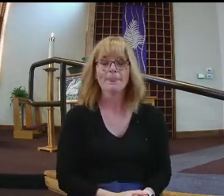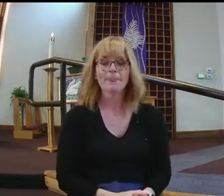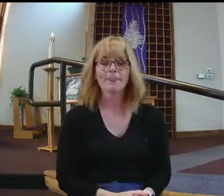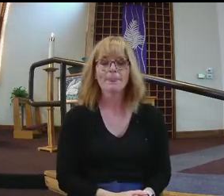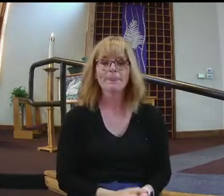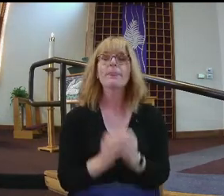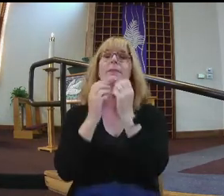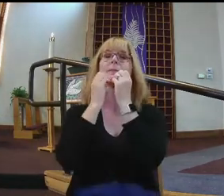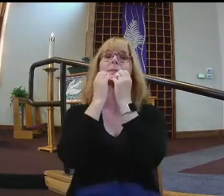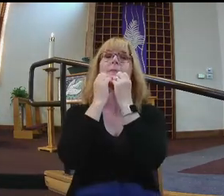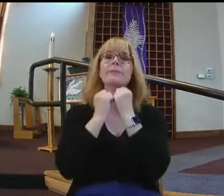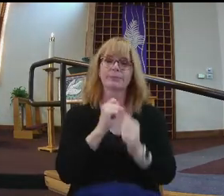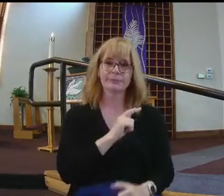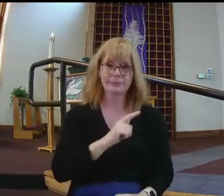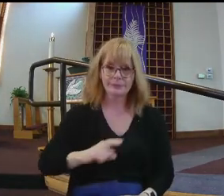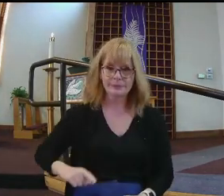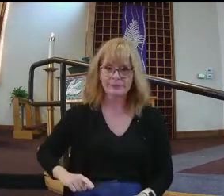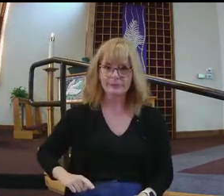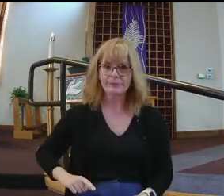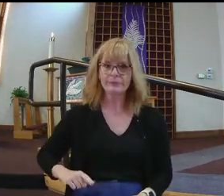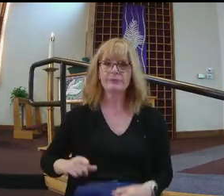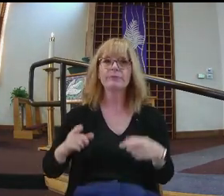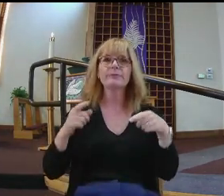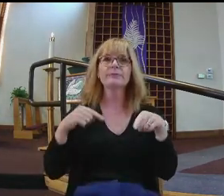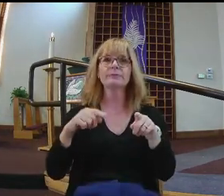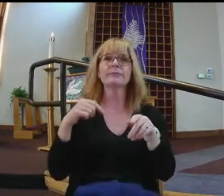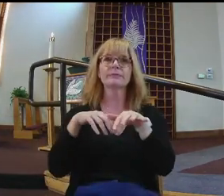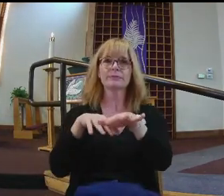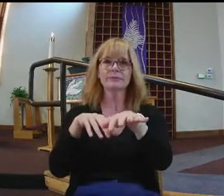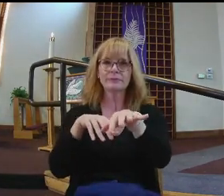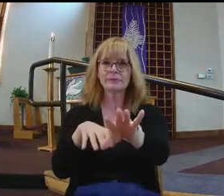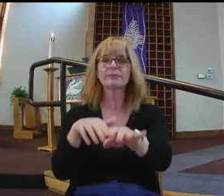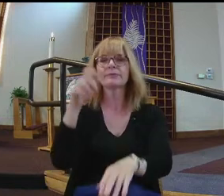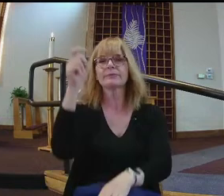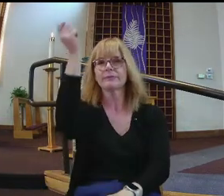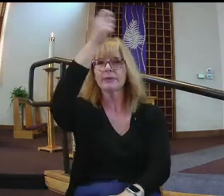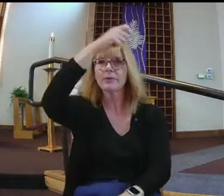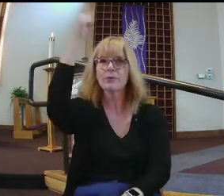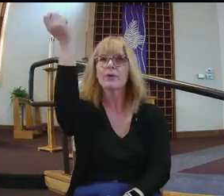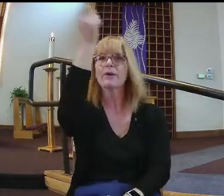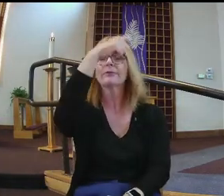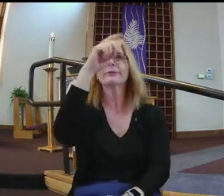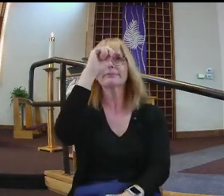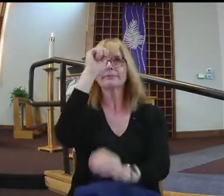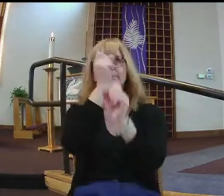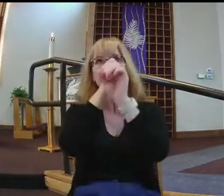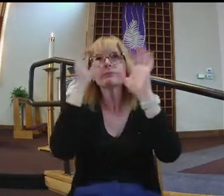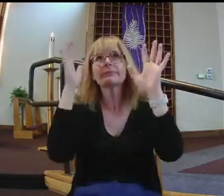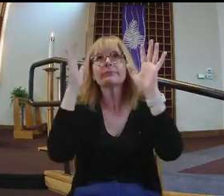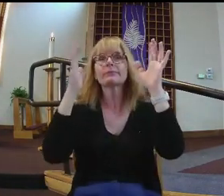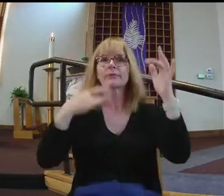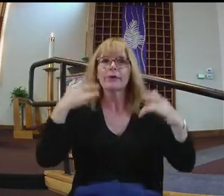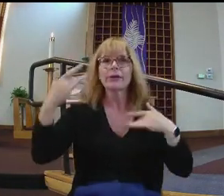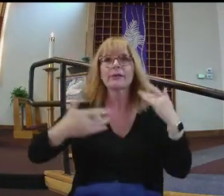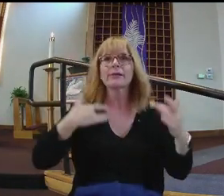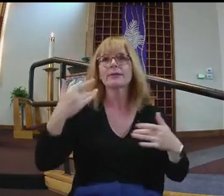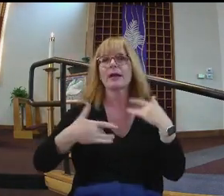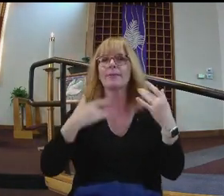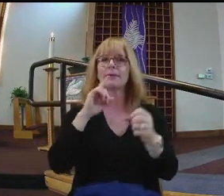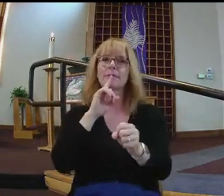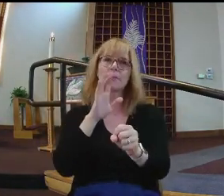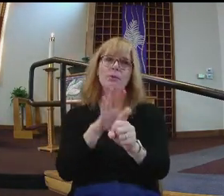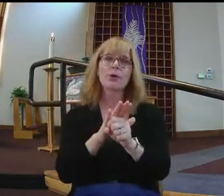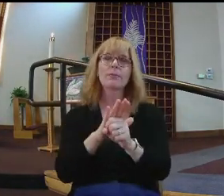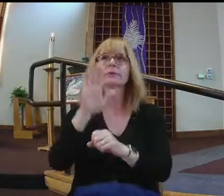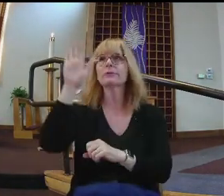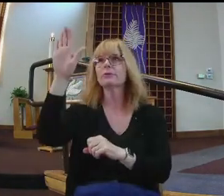Gracious Lord, as we join in with the Palm Parade, imagining the joy and the fanfare, the excitement and the promise that your coming